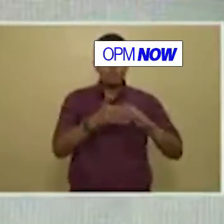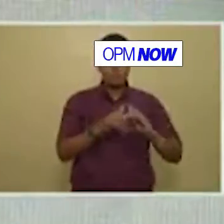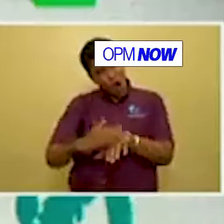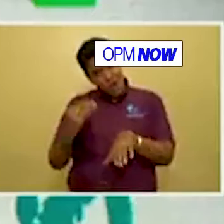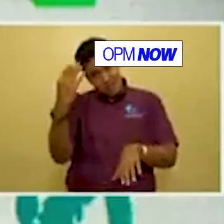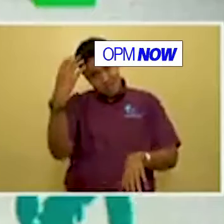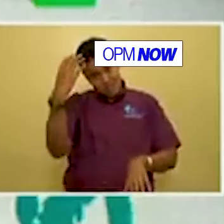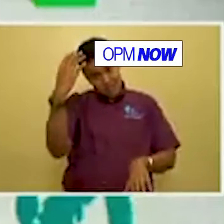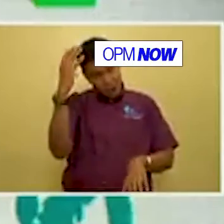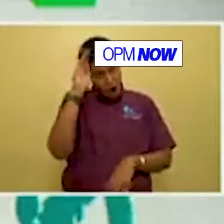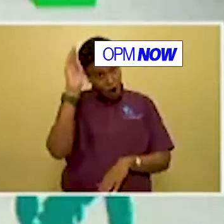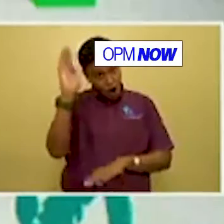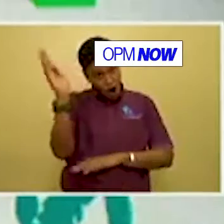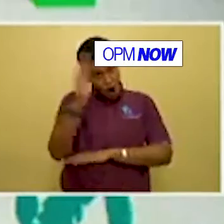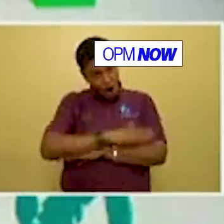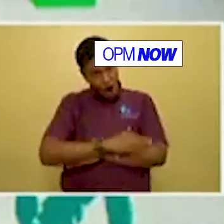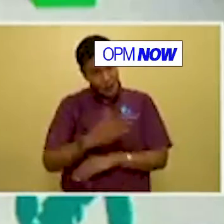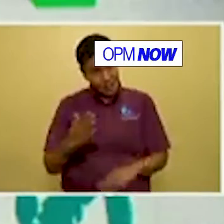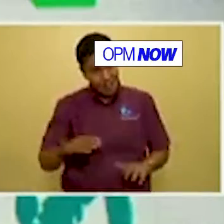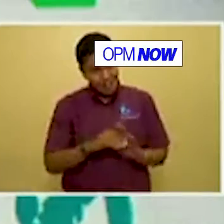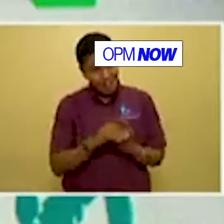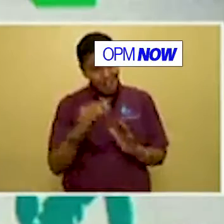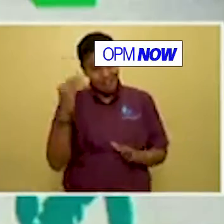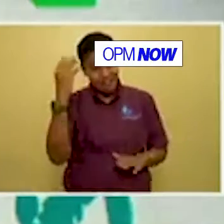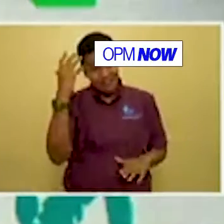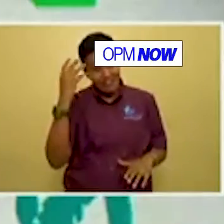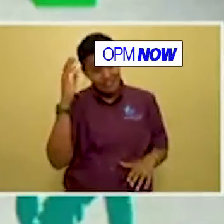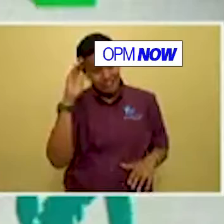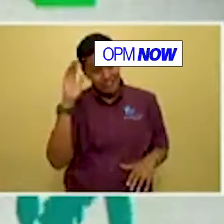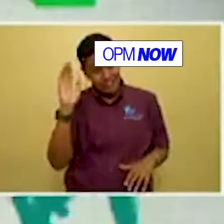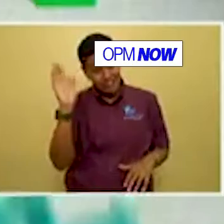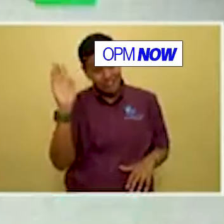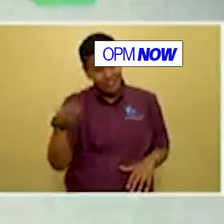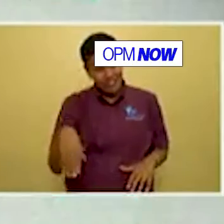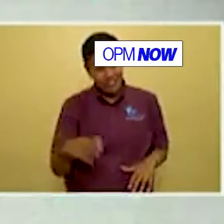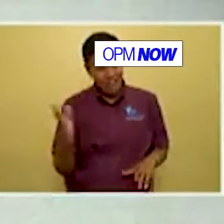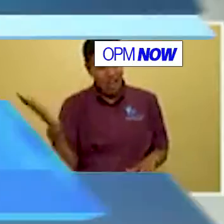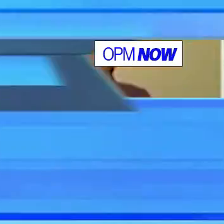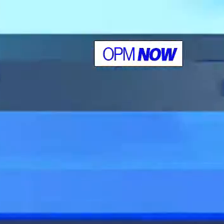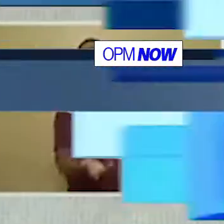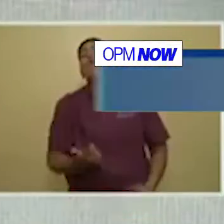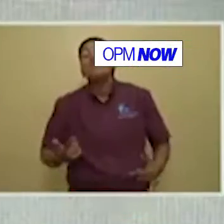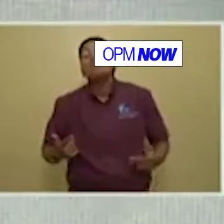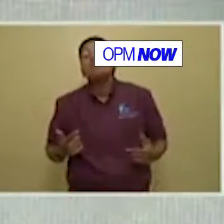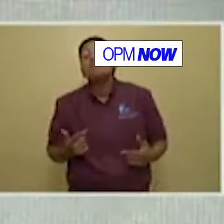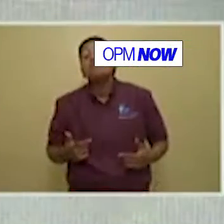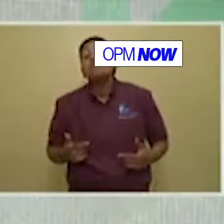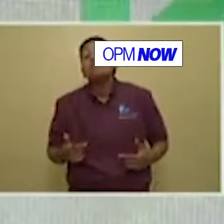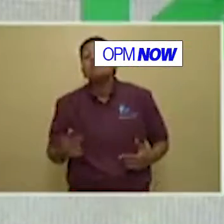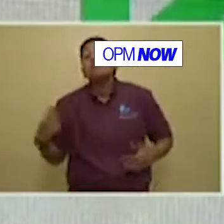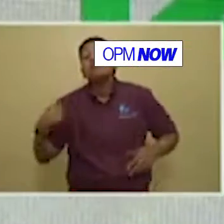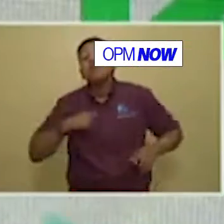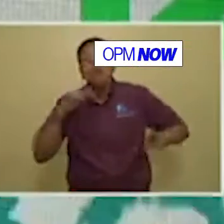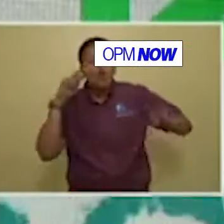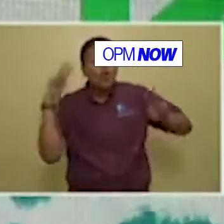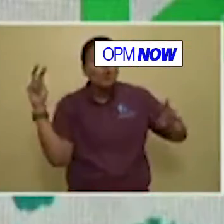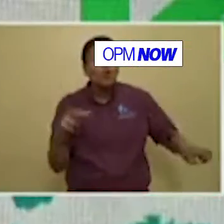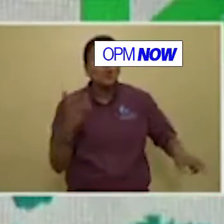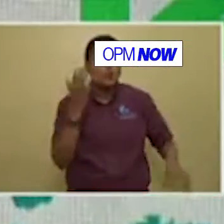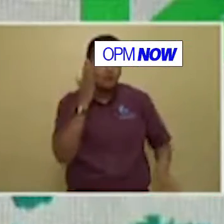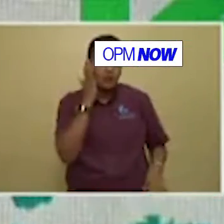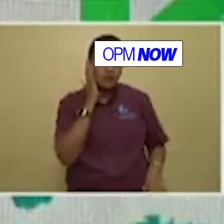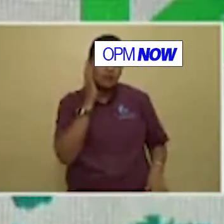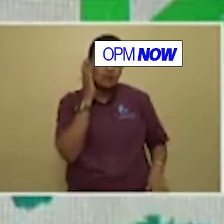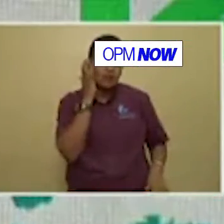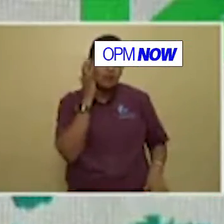vaccine sensitization for the education system and arrangements for exit exams. We are looking to